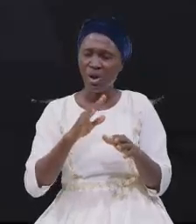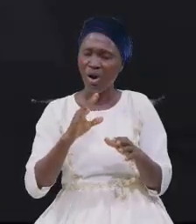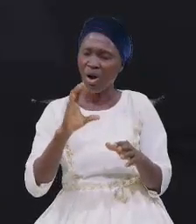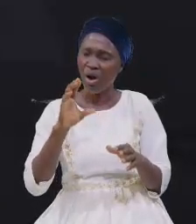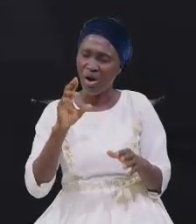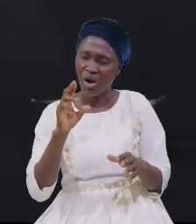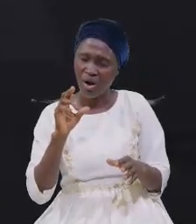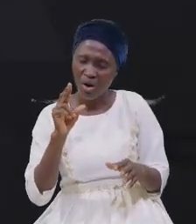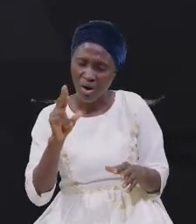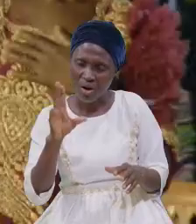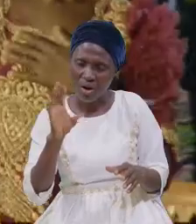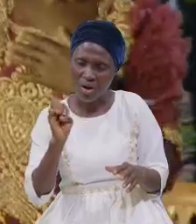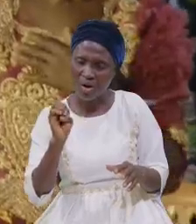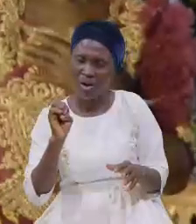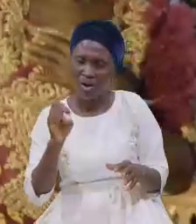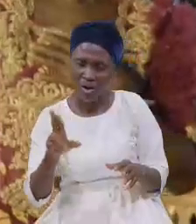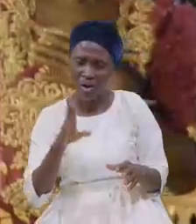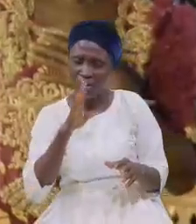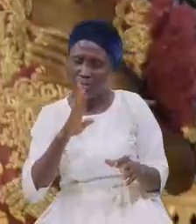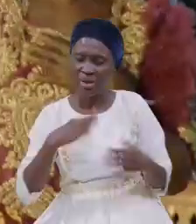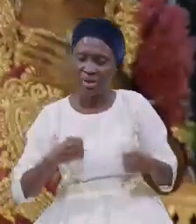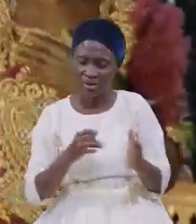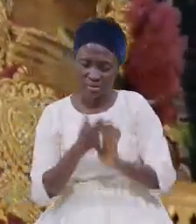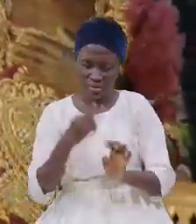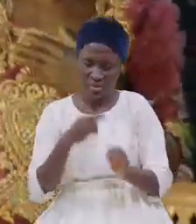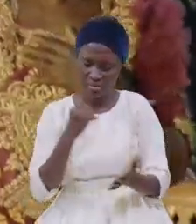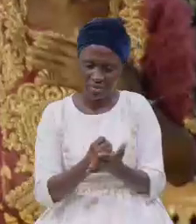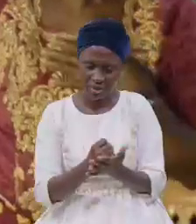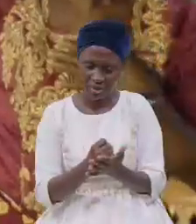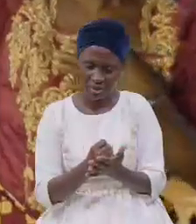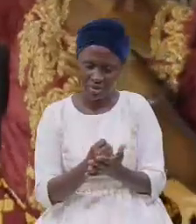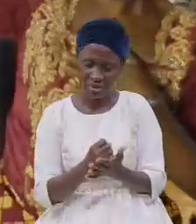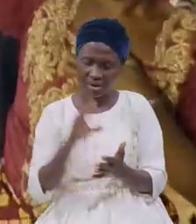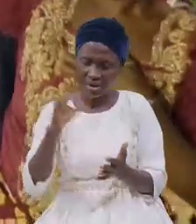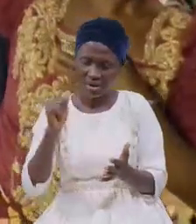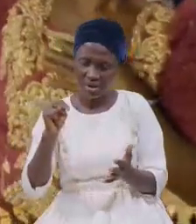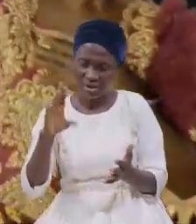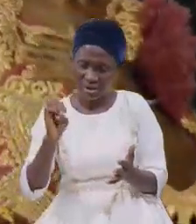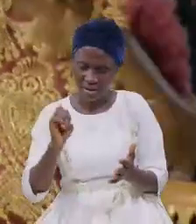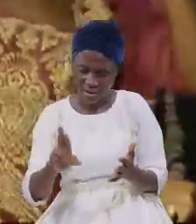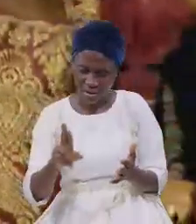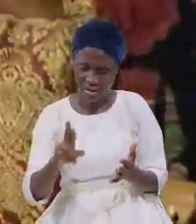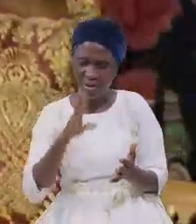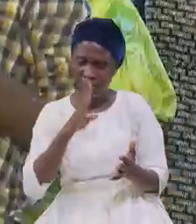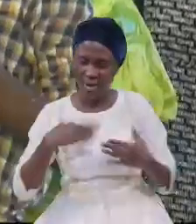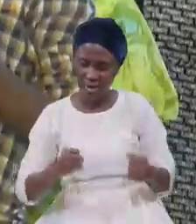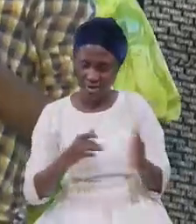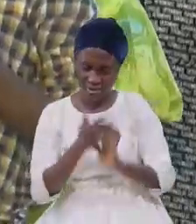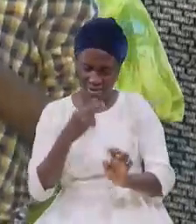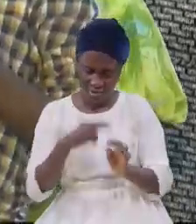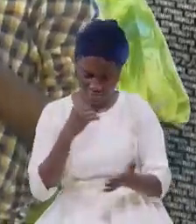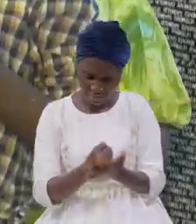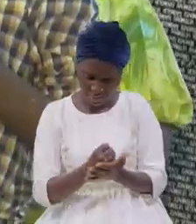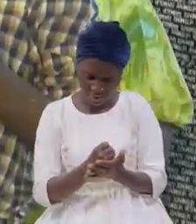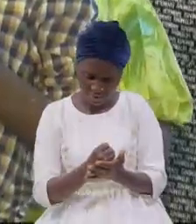healed in Jesus' name. Cancer, be healed in Jesus' name.